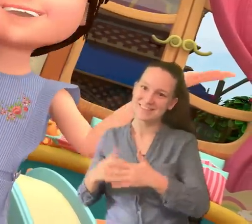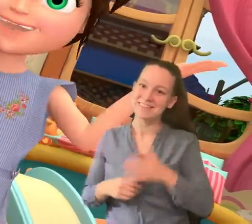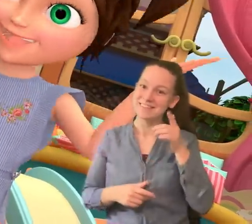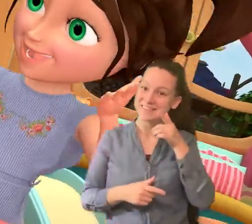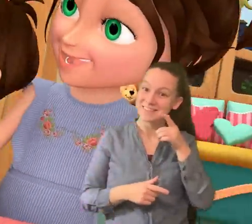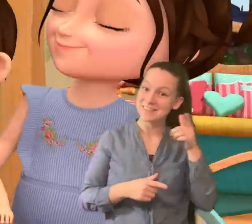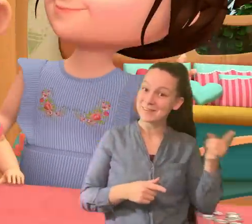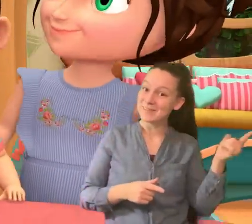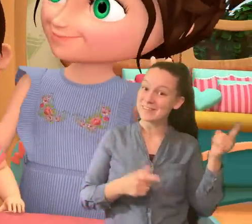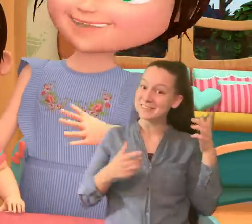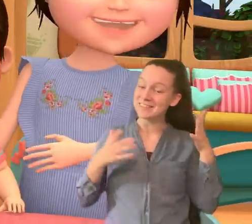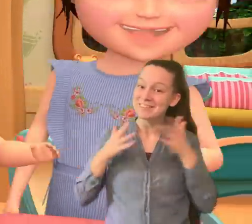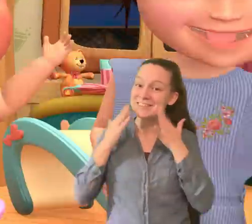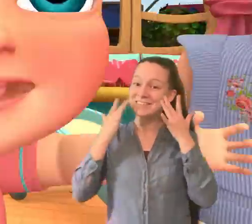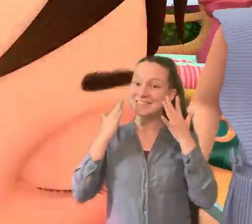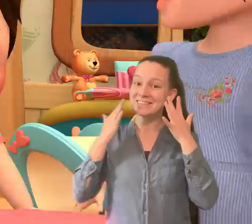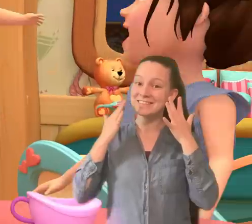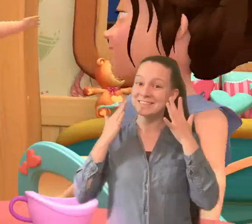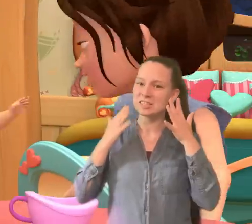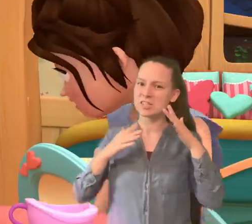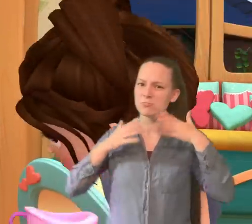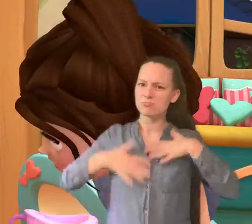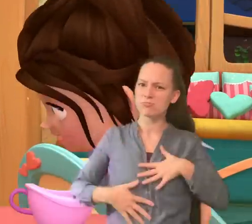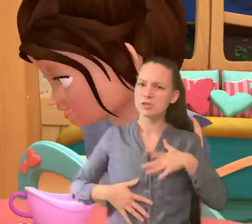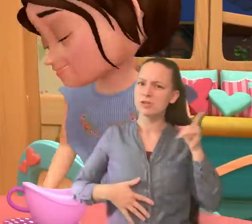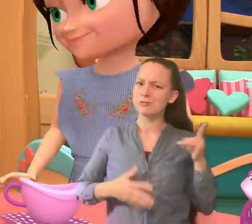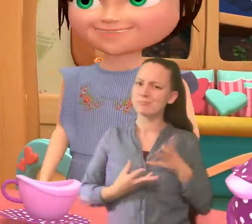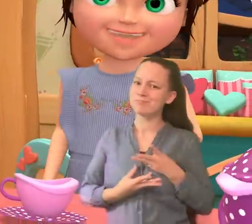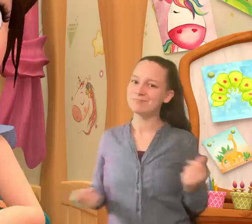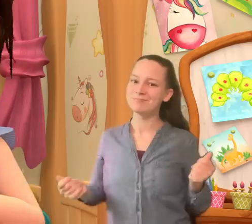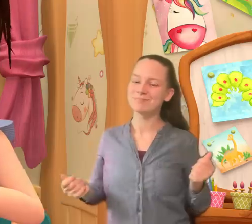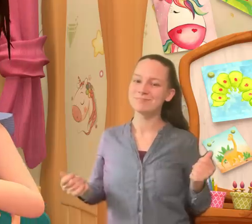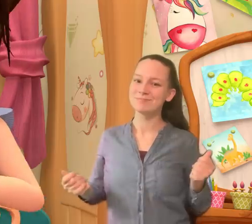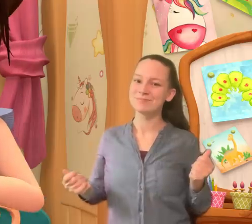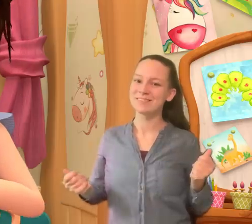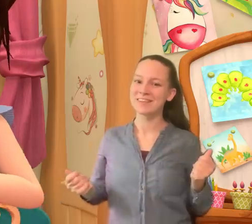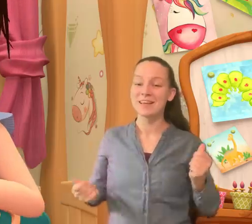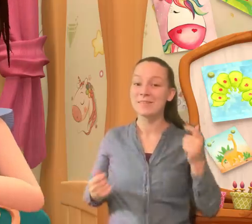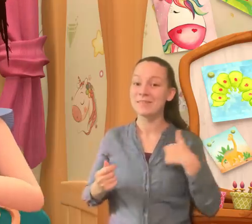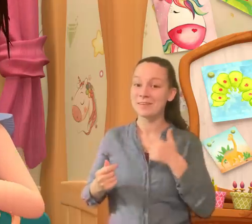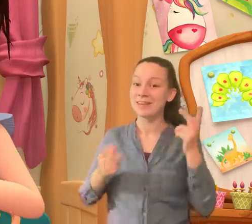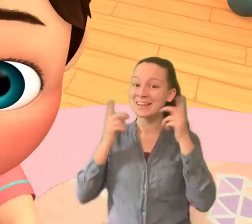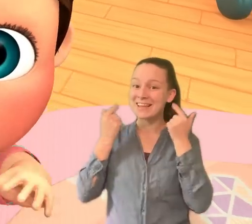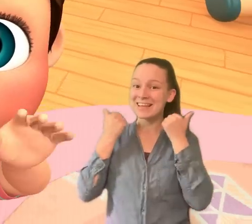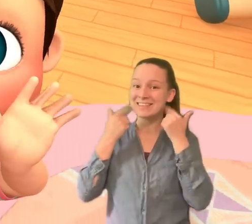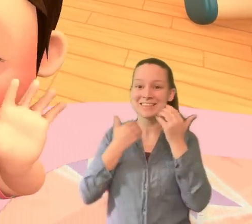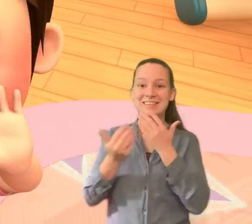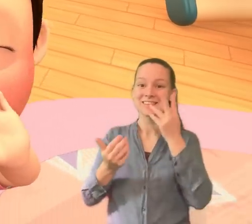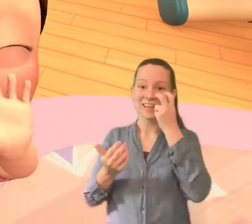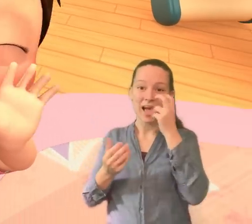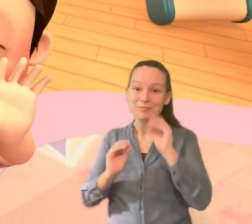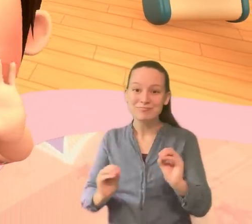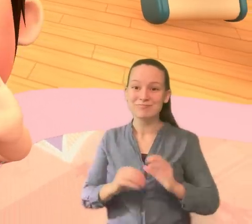end cheering me up pushing Sorrows down and laughing our hearts out no